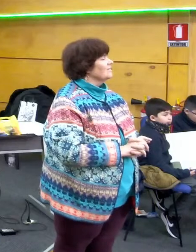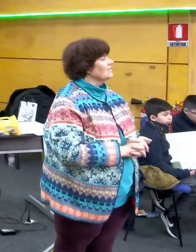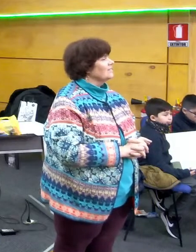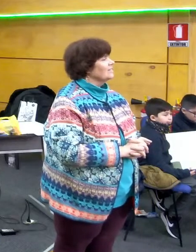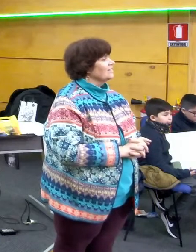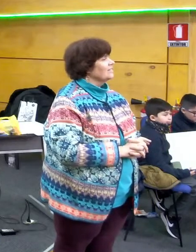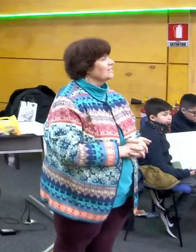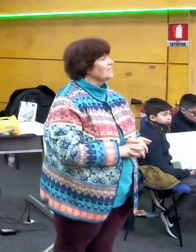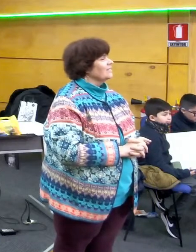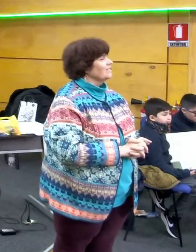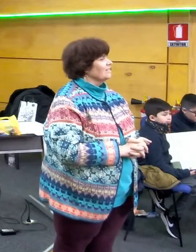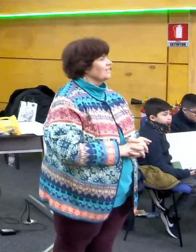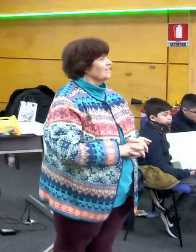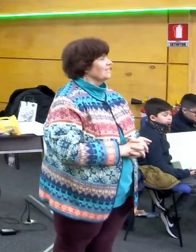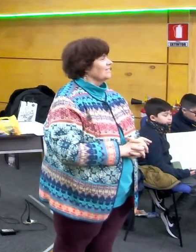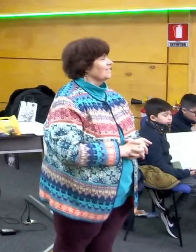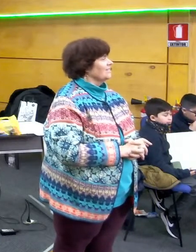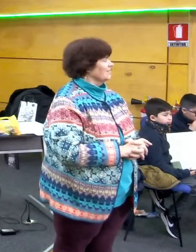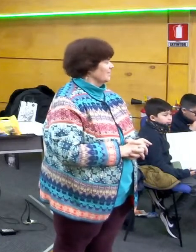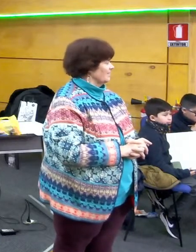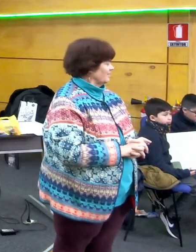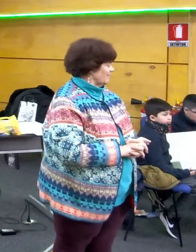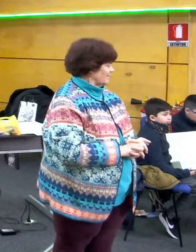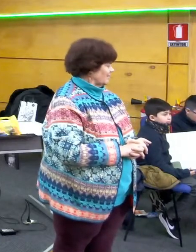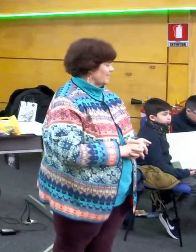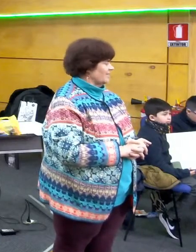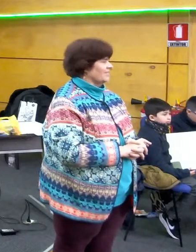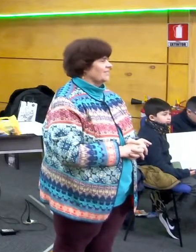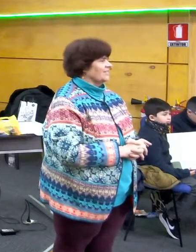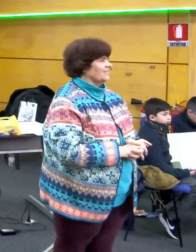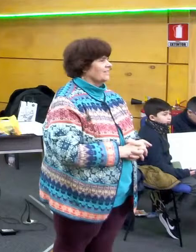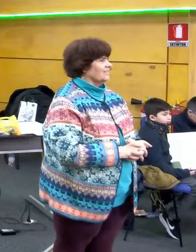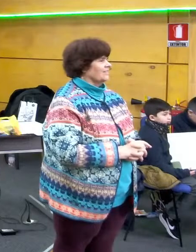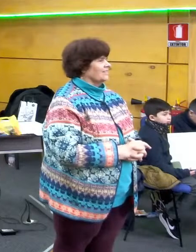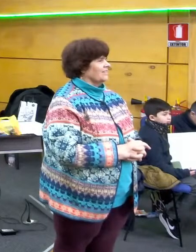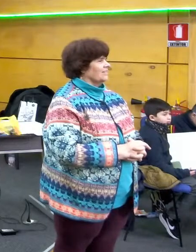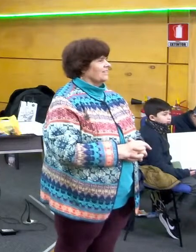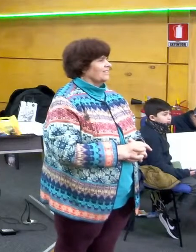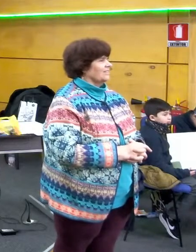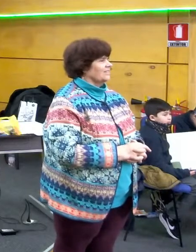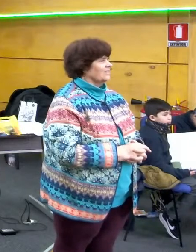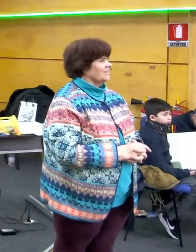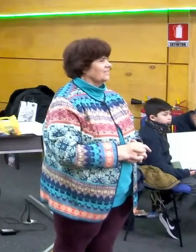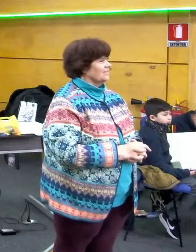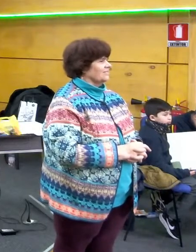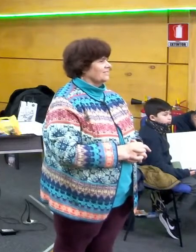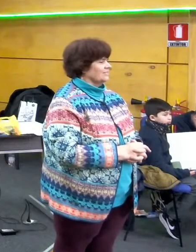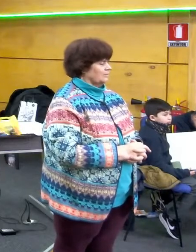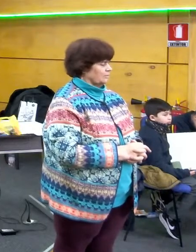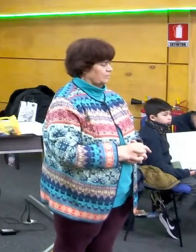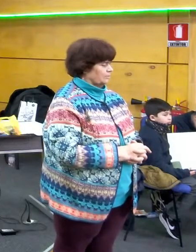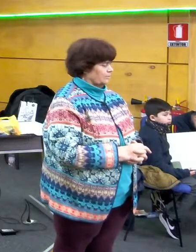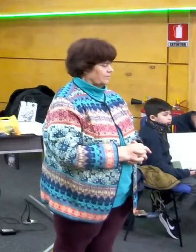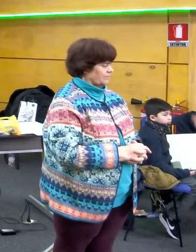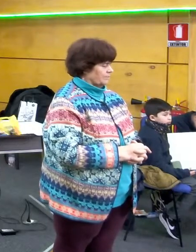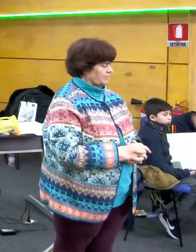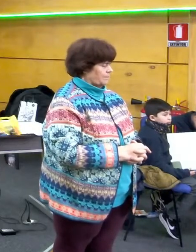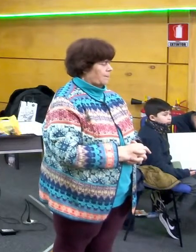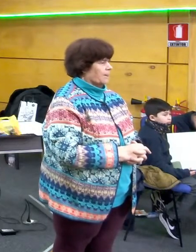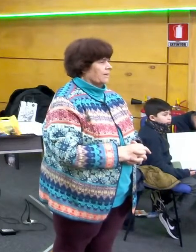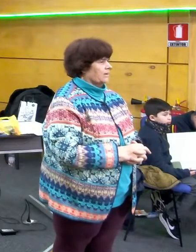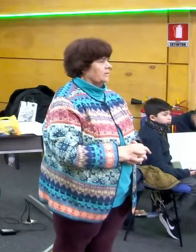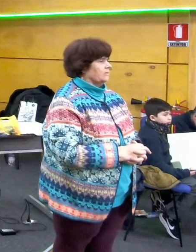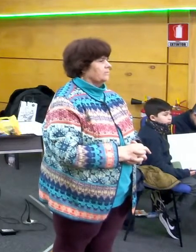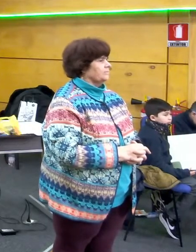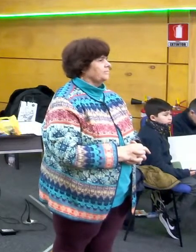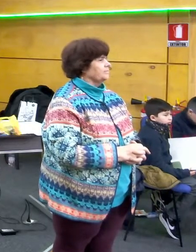the blues and classic rock. He also taught my kids how, so they could play duets. And then